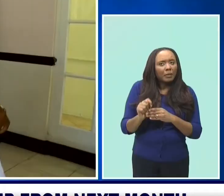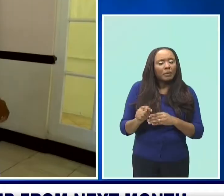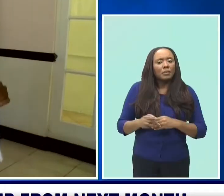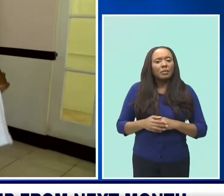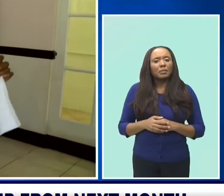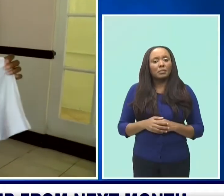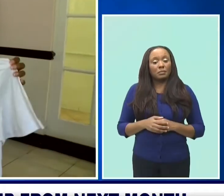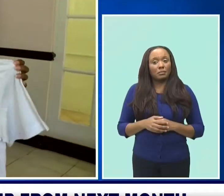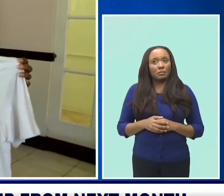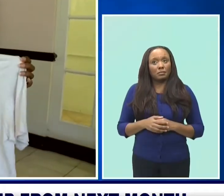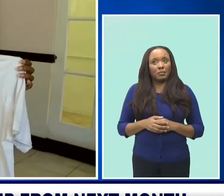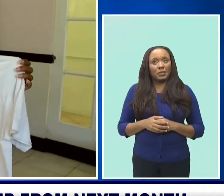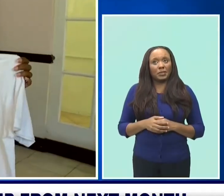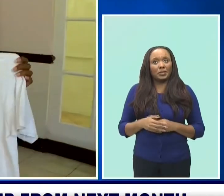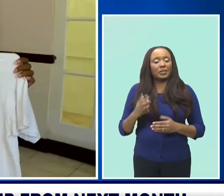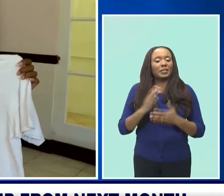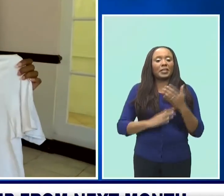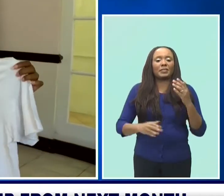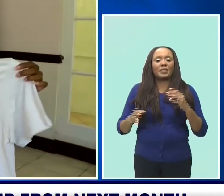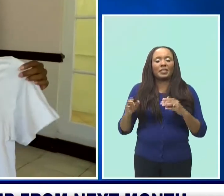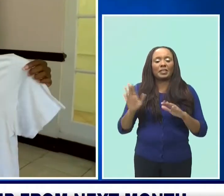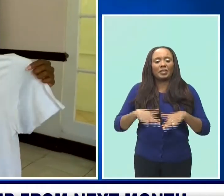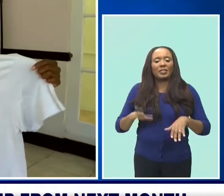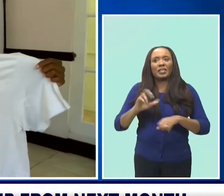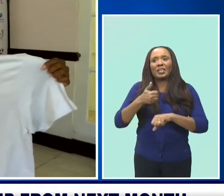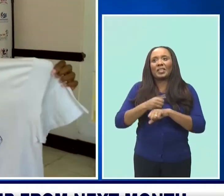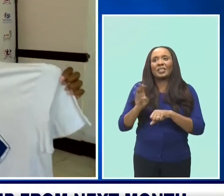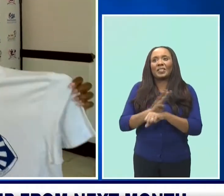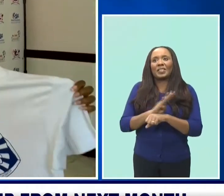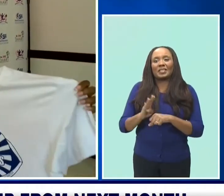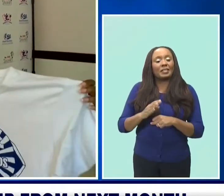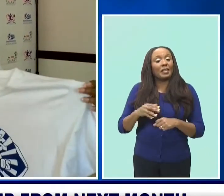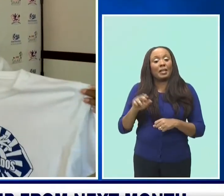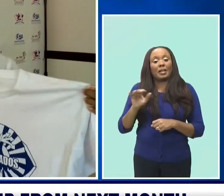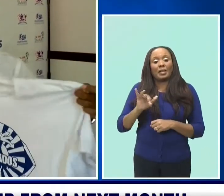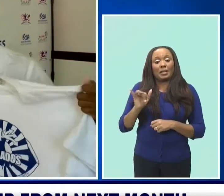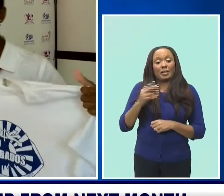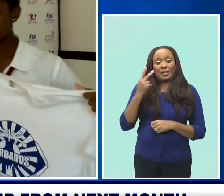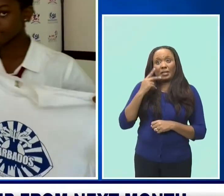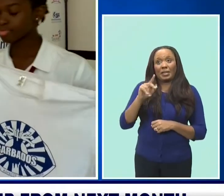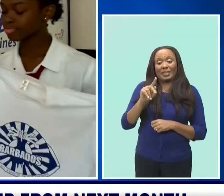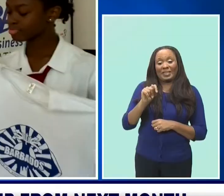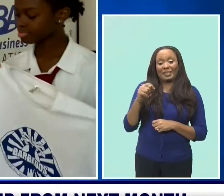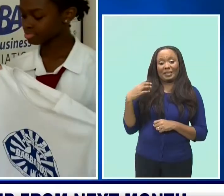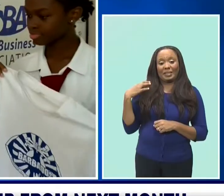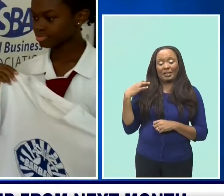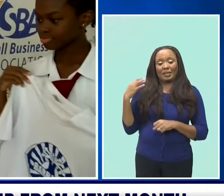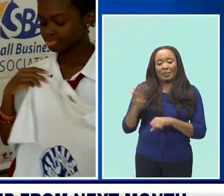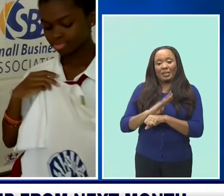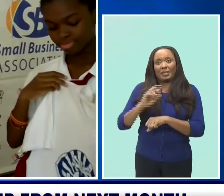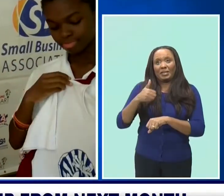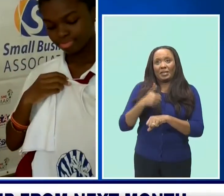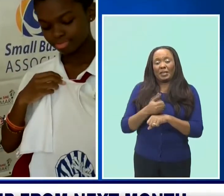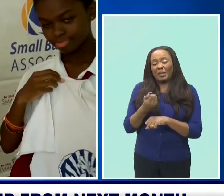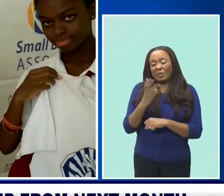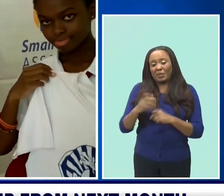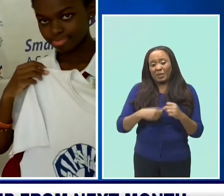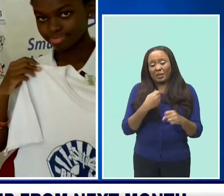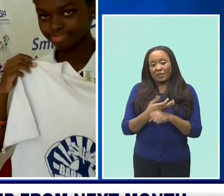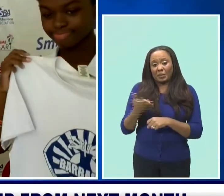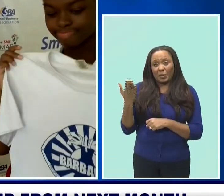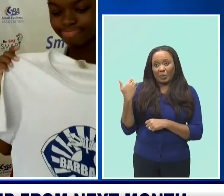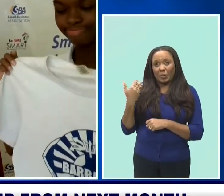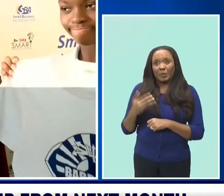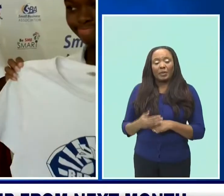of the businesses created, she used the example of a t-shirt business set up by students of the Graydon Seeley School a few years ago.